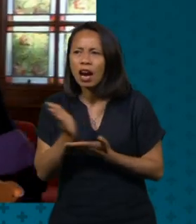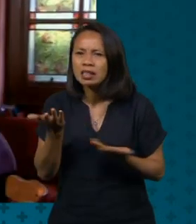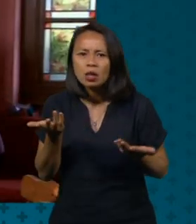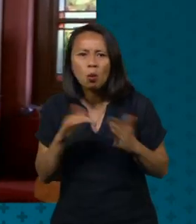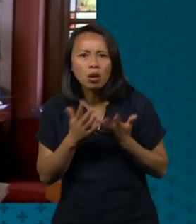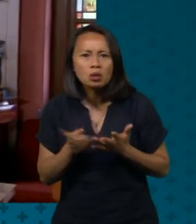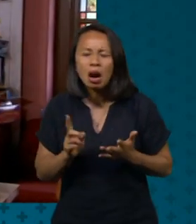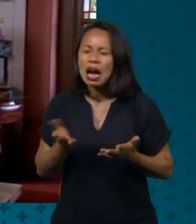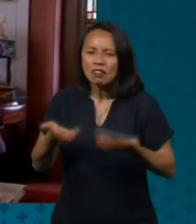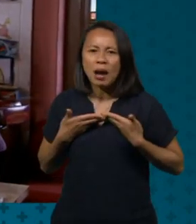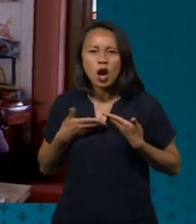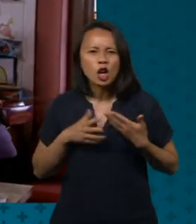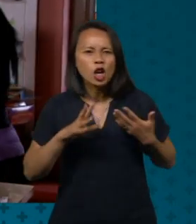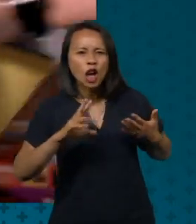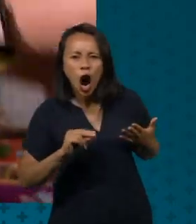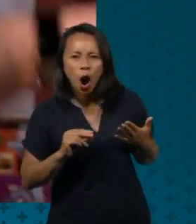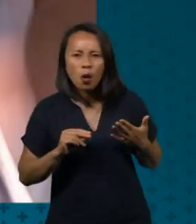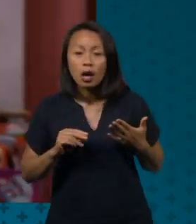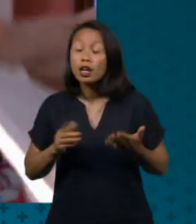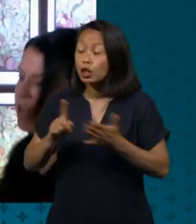back! Back!